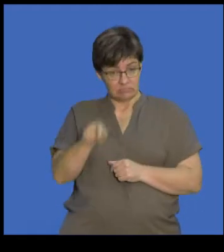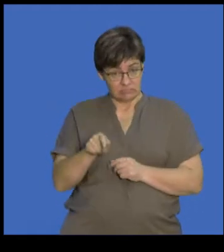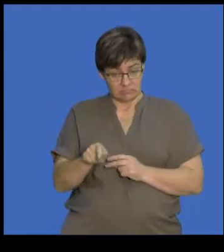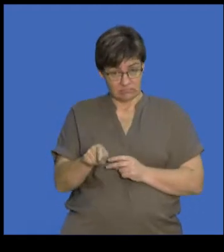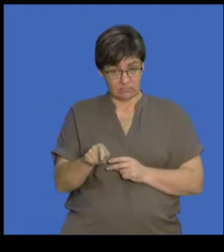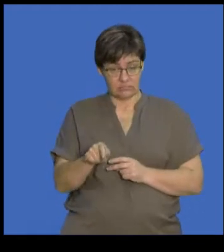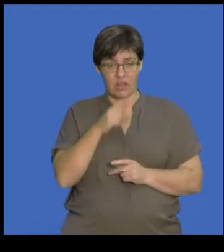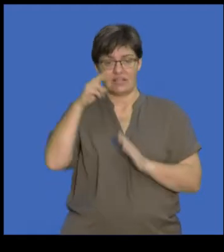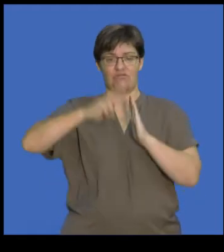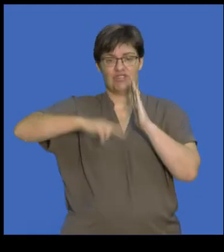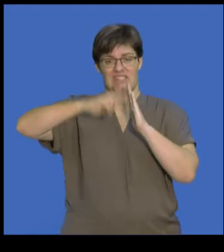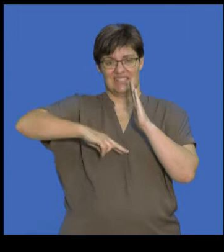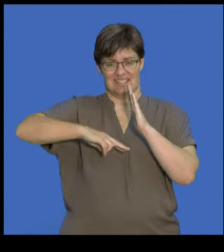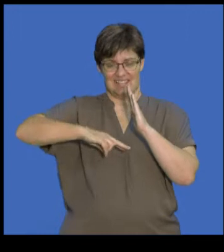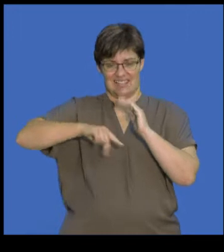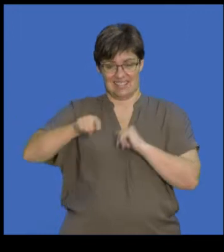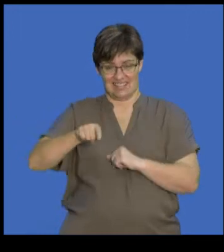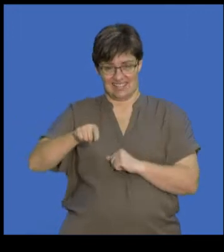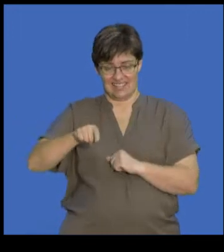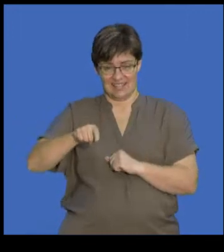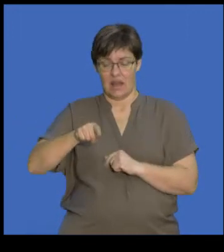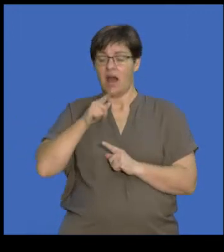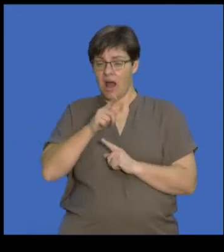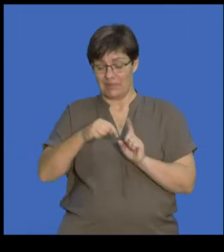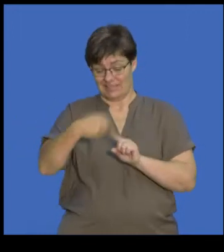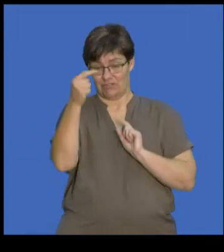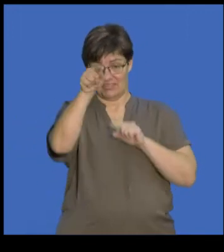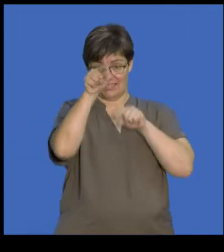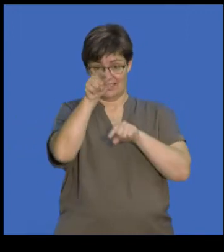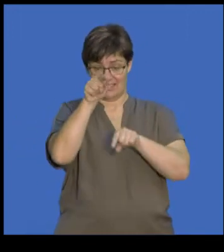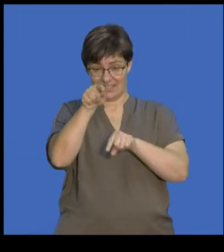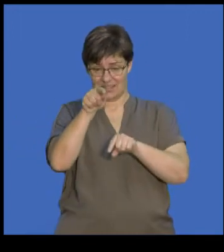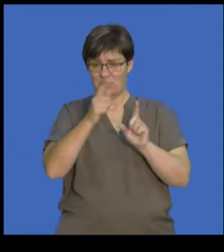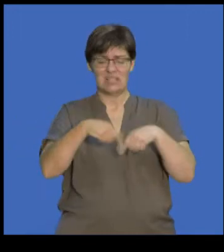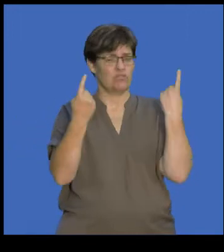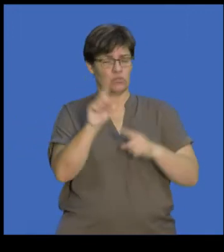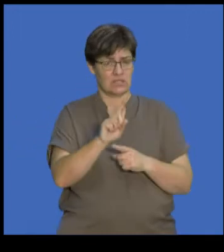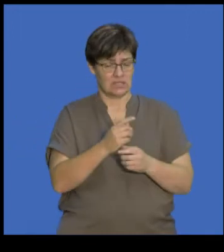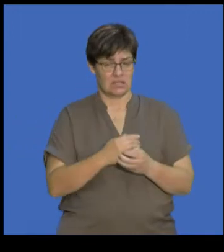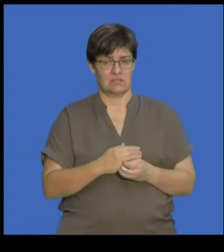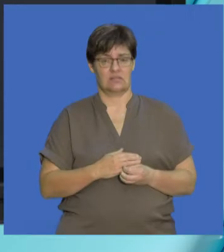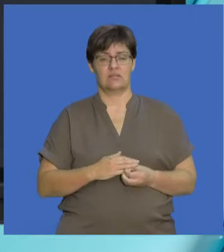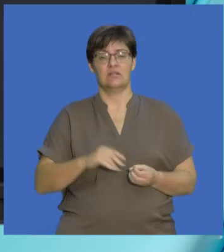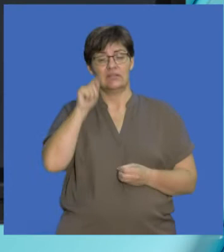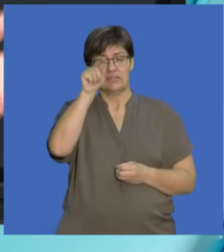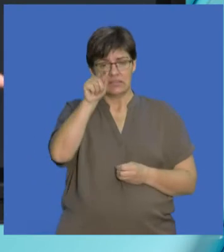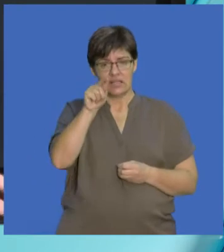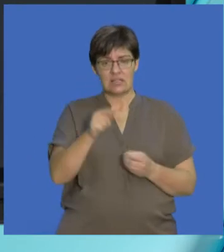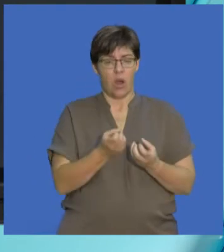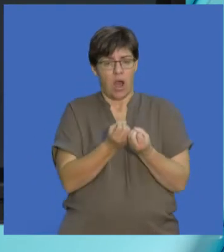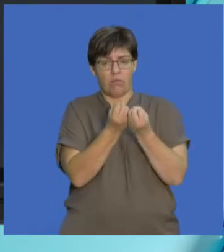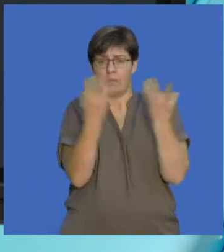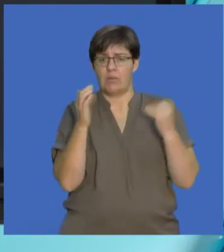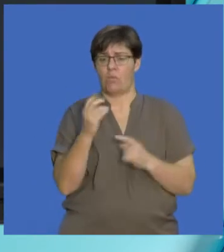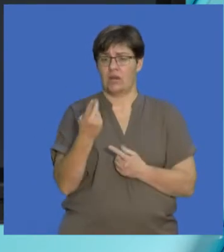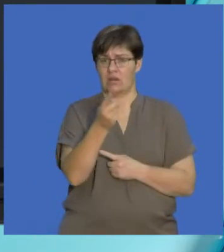this one is the reading, right? So we need to distinguish between the two. What's the difference? The definition, it's what the quantity is,